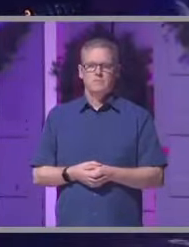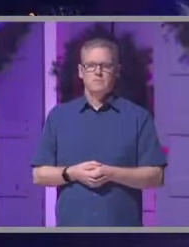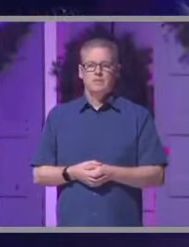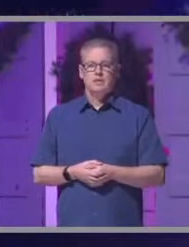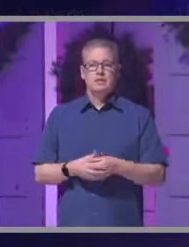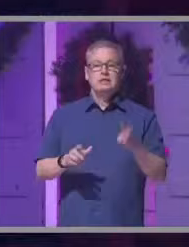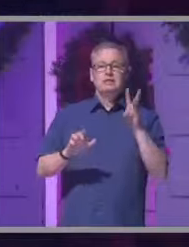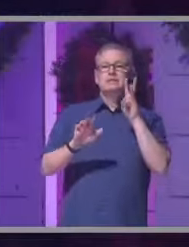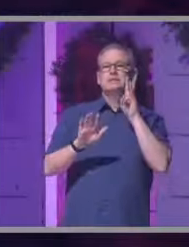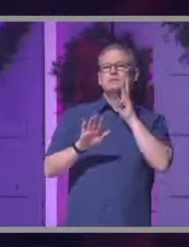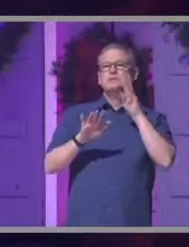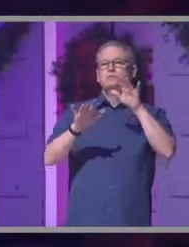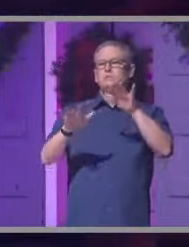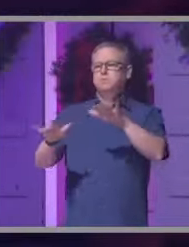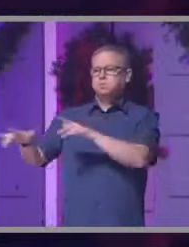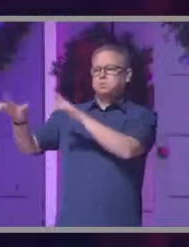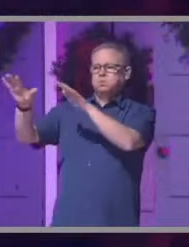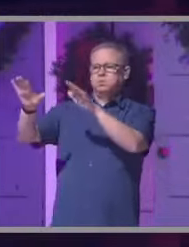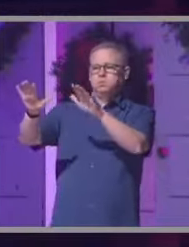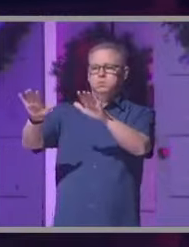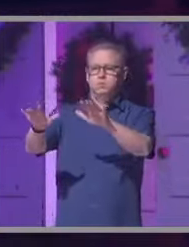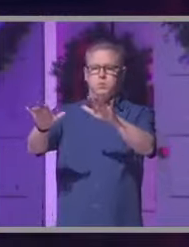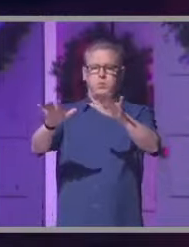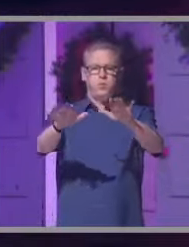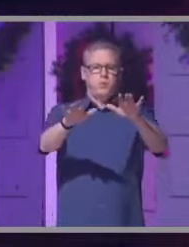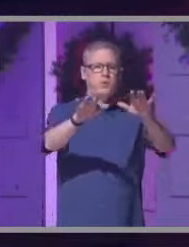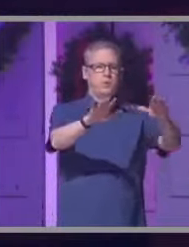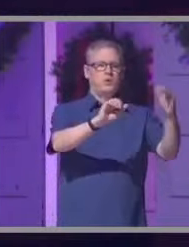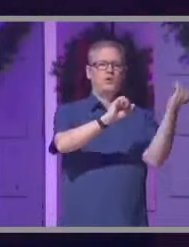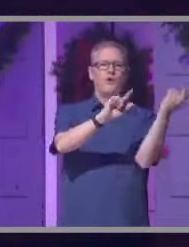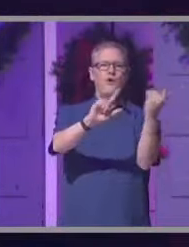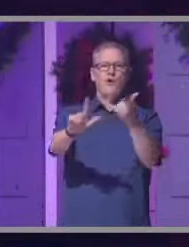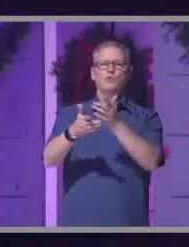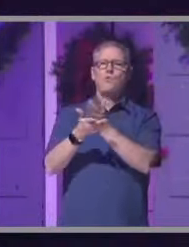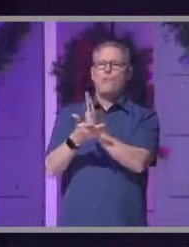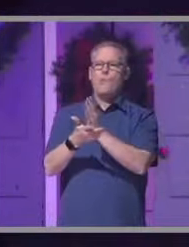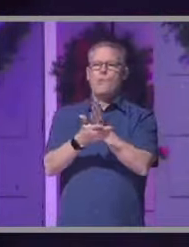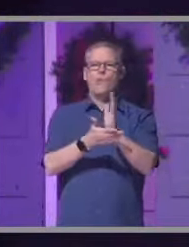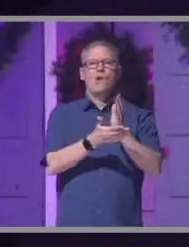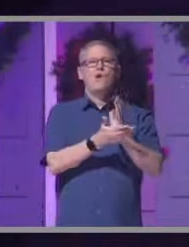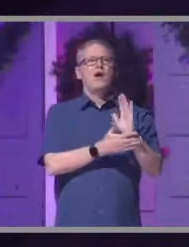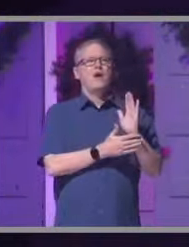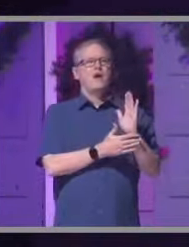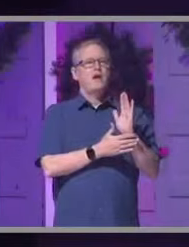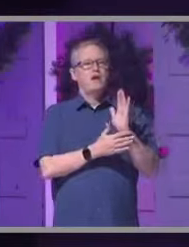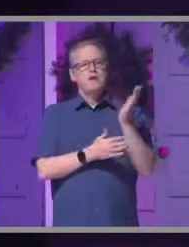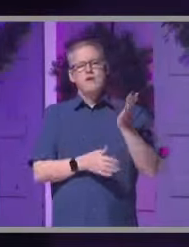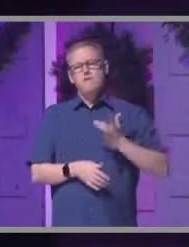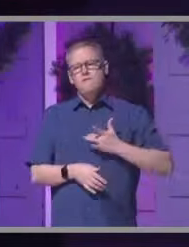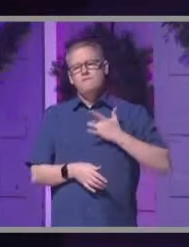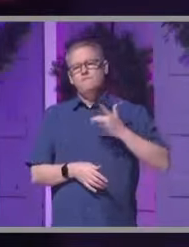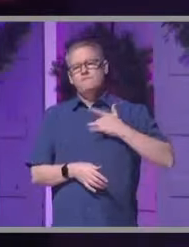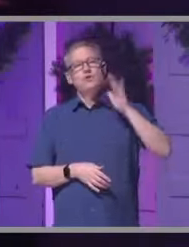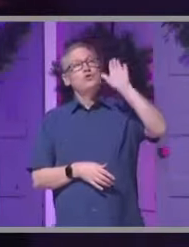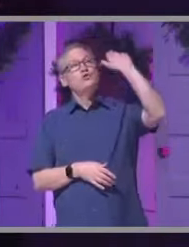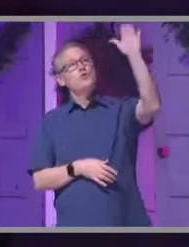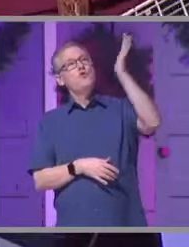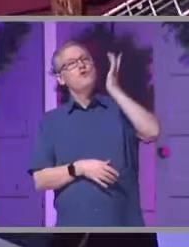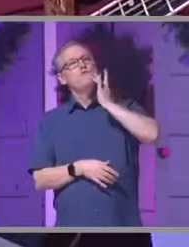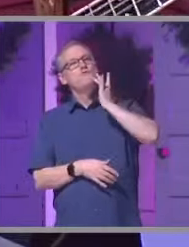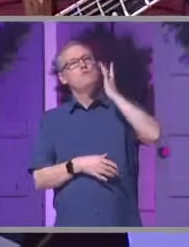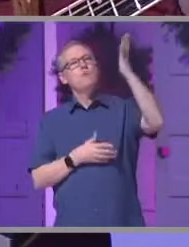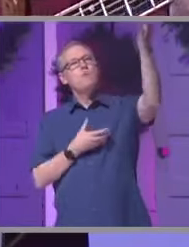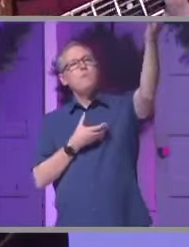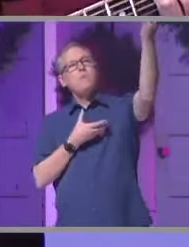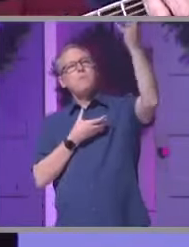When the sea is calm and all is right, when I feel your favor flood